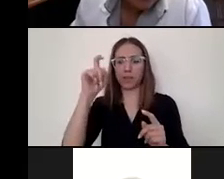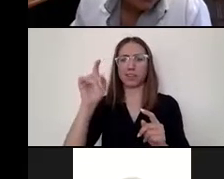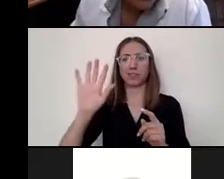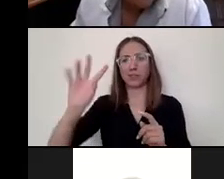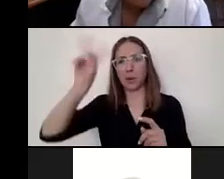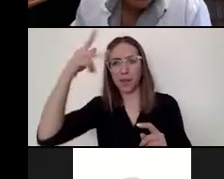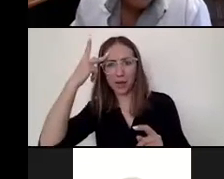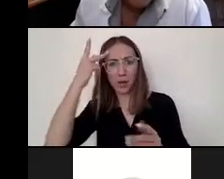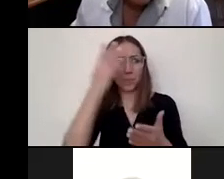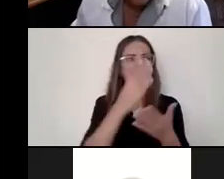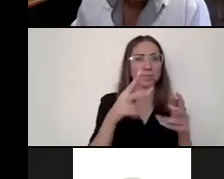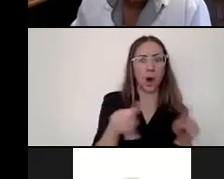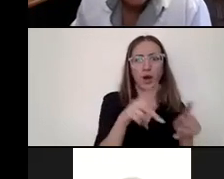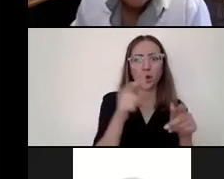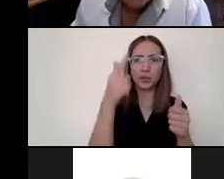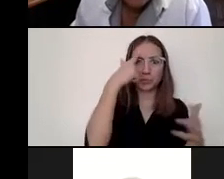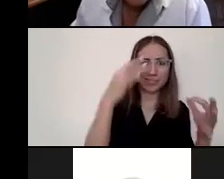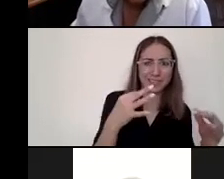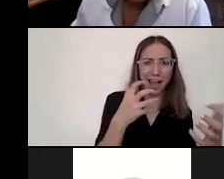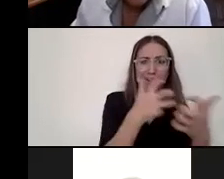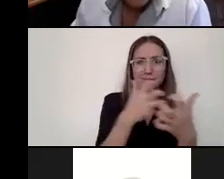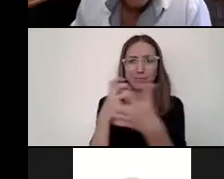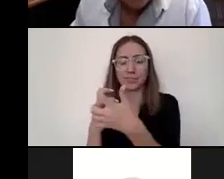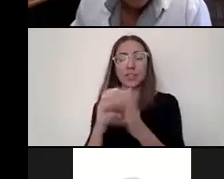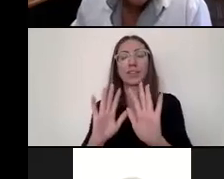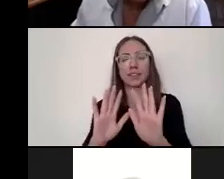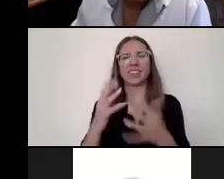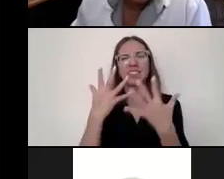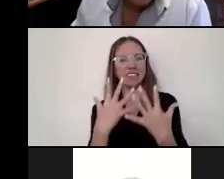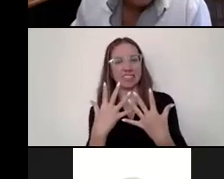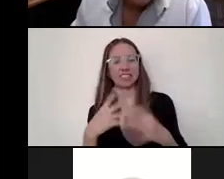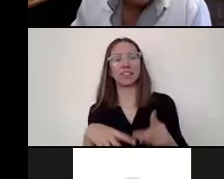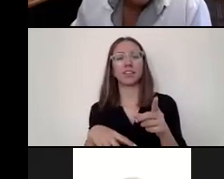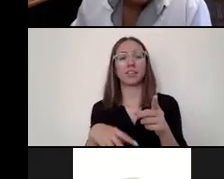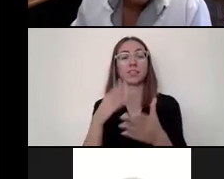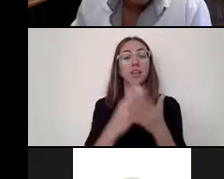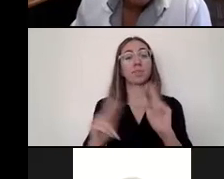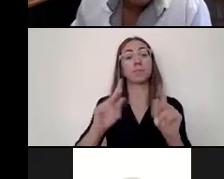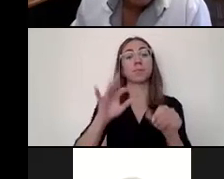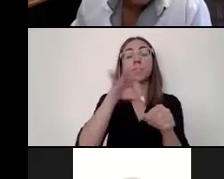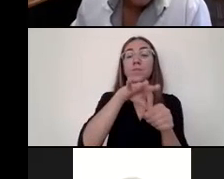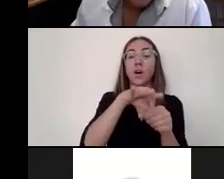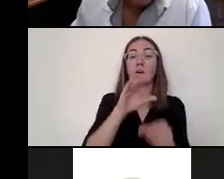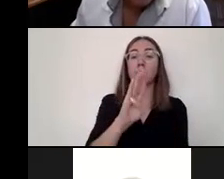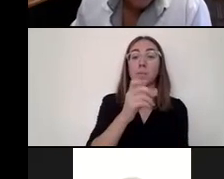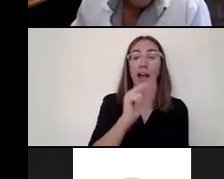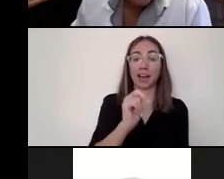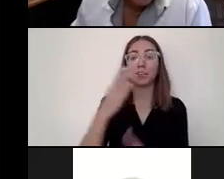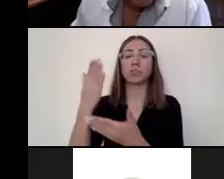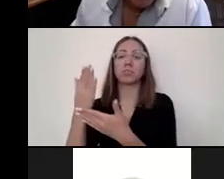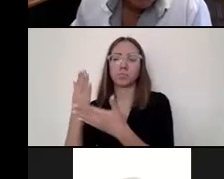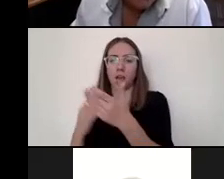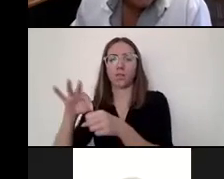sad because we need everyone to be vaccinated. So here's some data on counties that voted for Biden versus counties that voted for Trump. Again, national